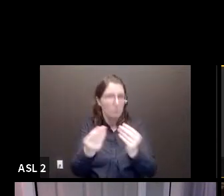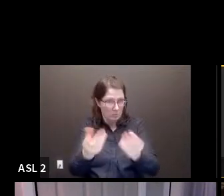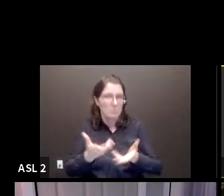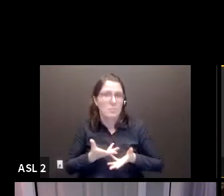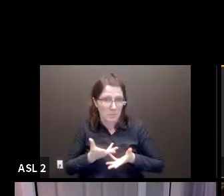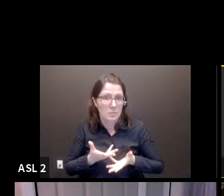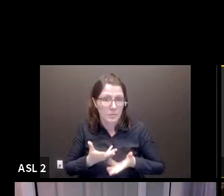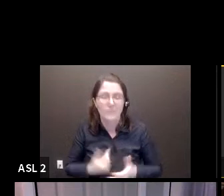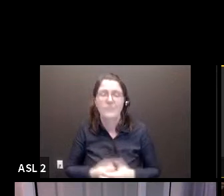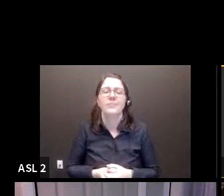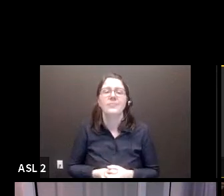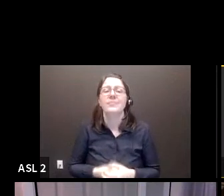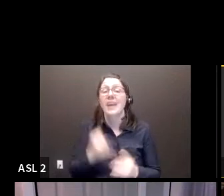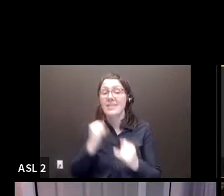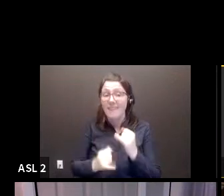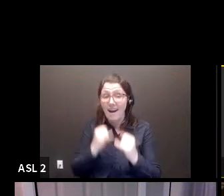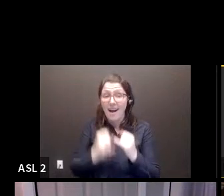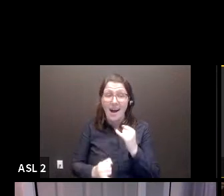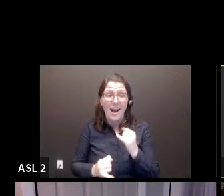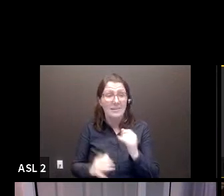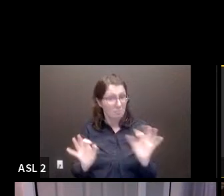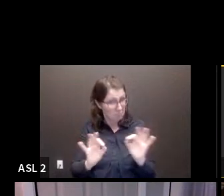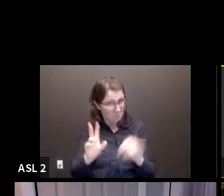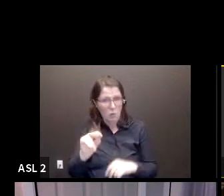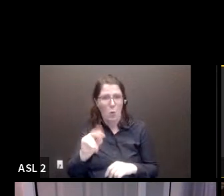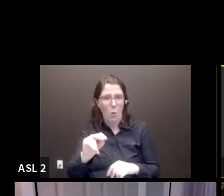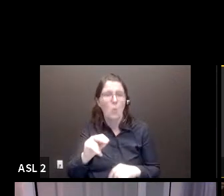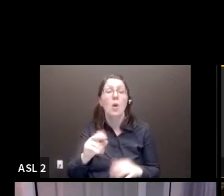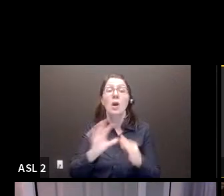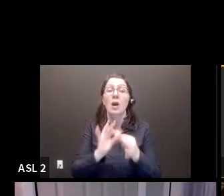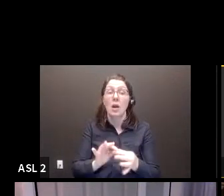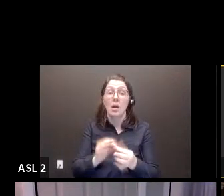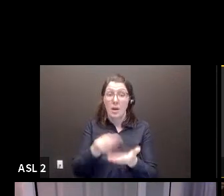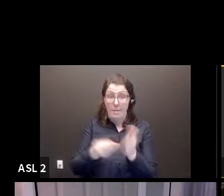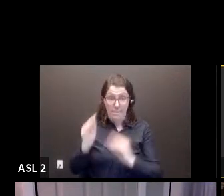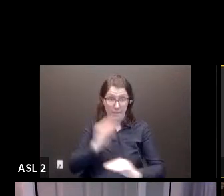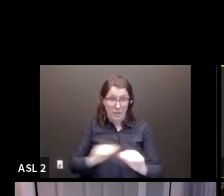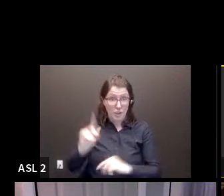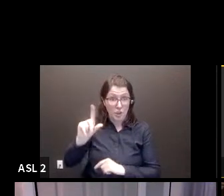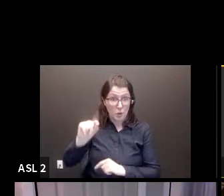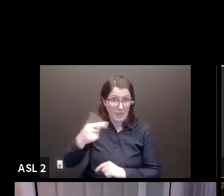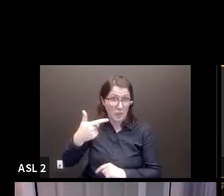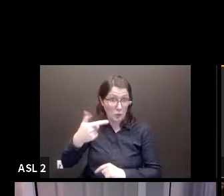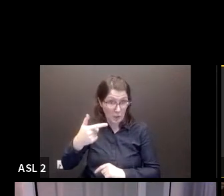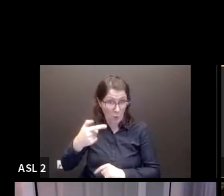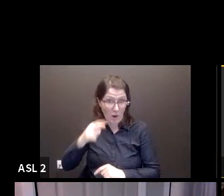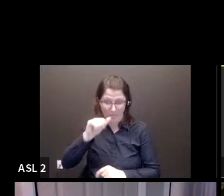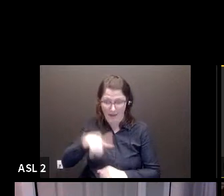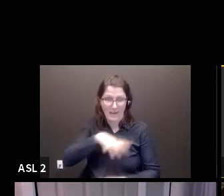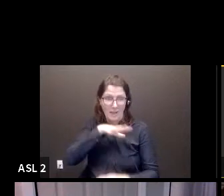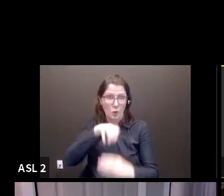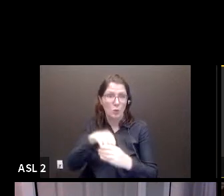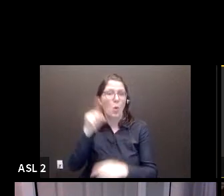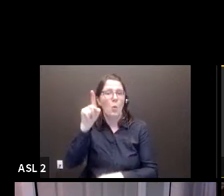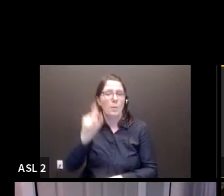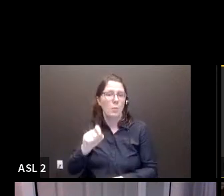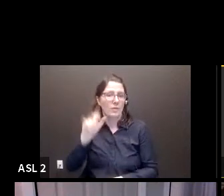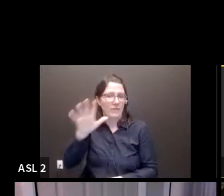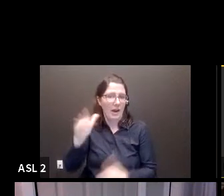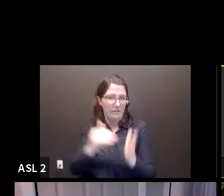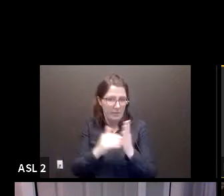approved the budget in 2021 that included 1.5 million dollars to go towards a mental health